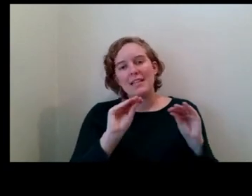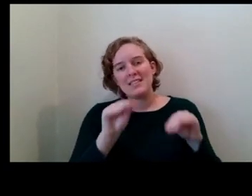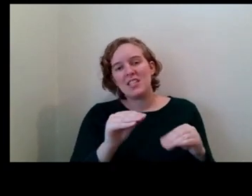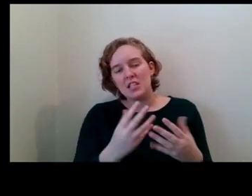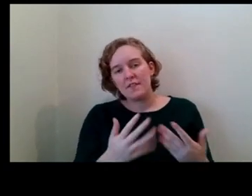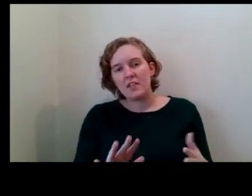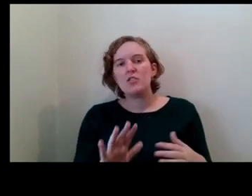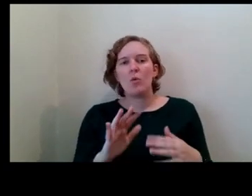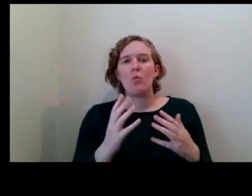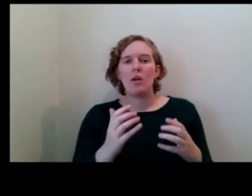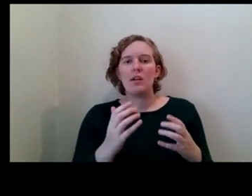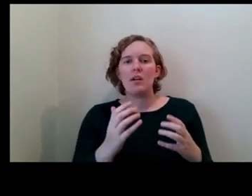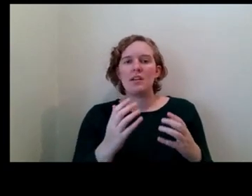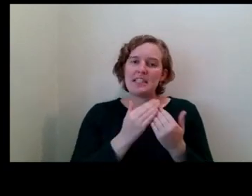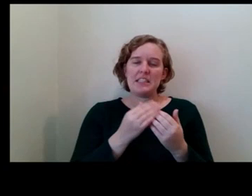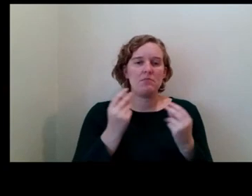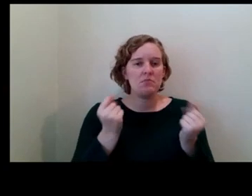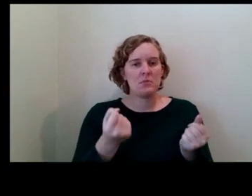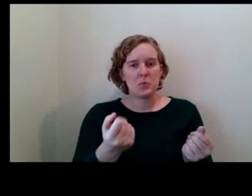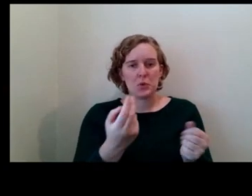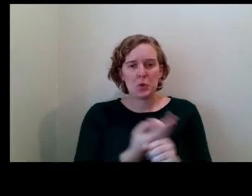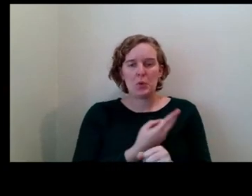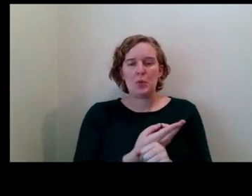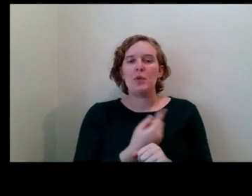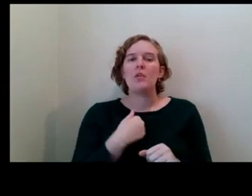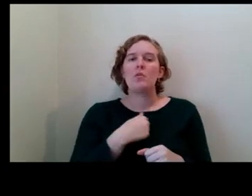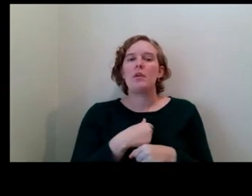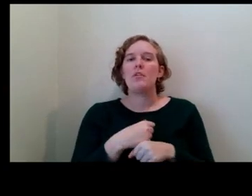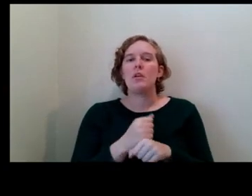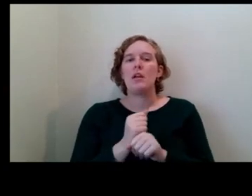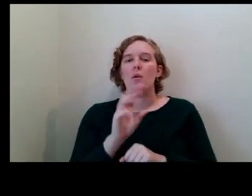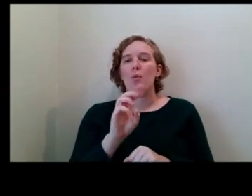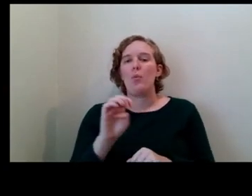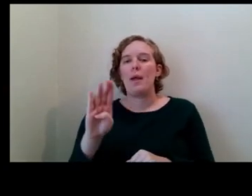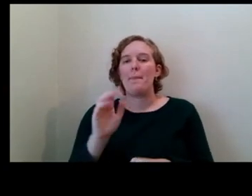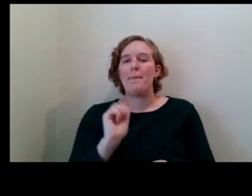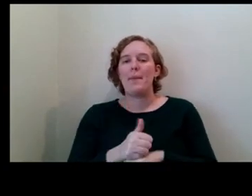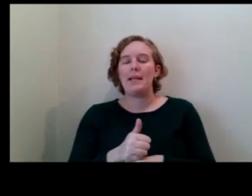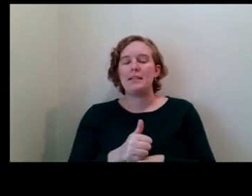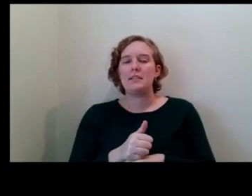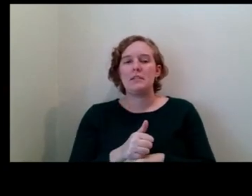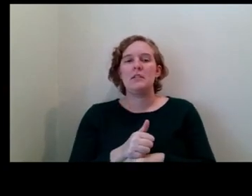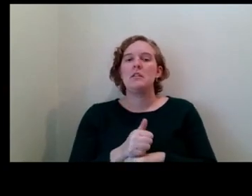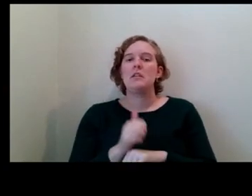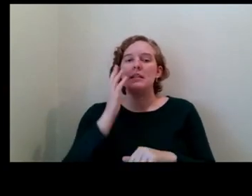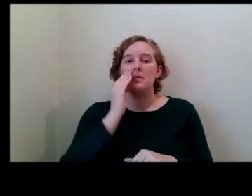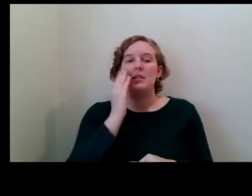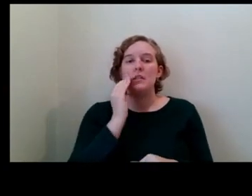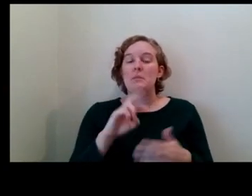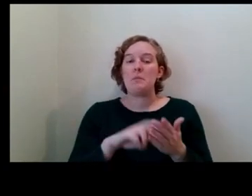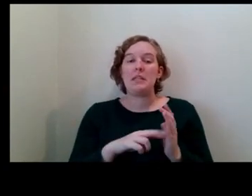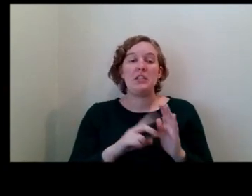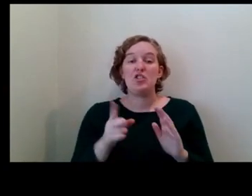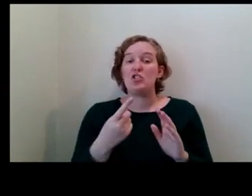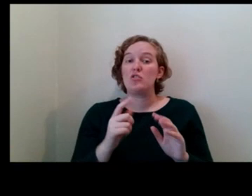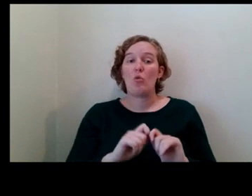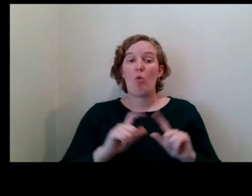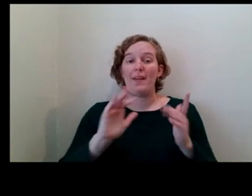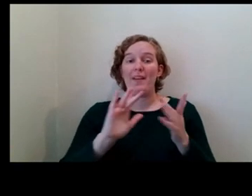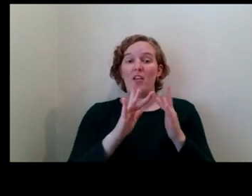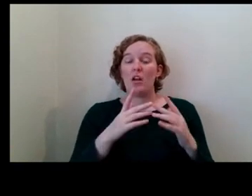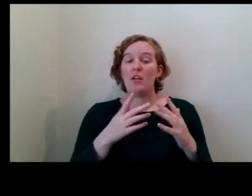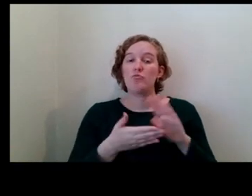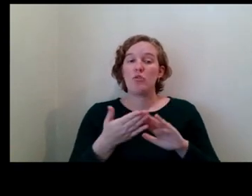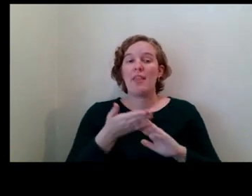finish. So we created a web-based experience that needs no software installation. You just run it in the web browser. And from a